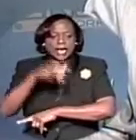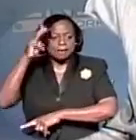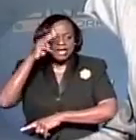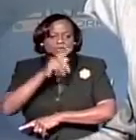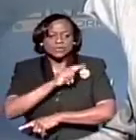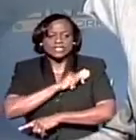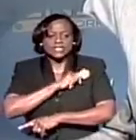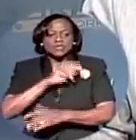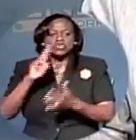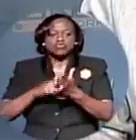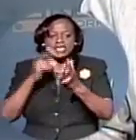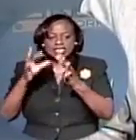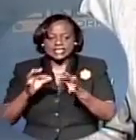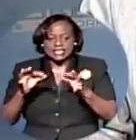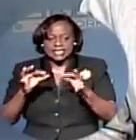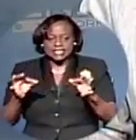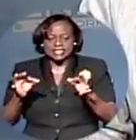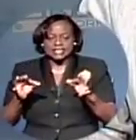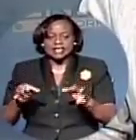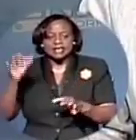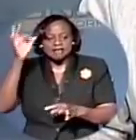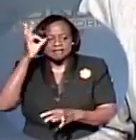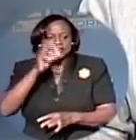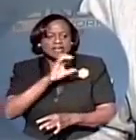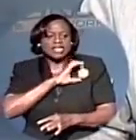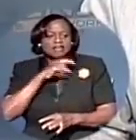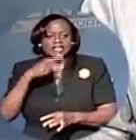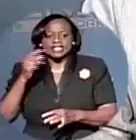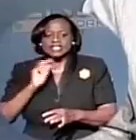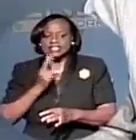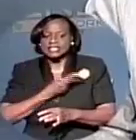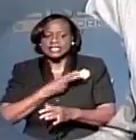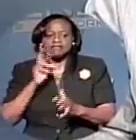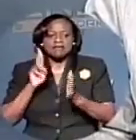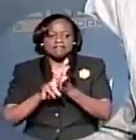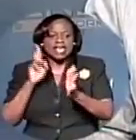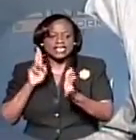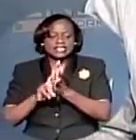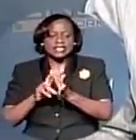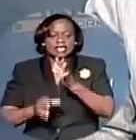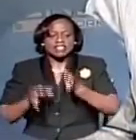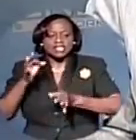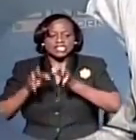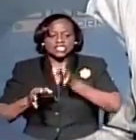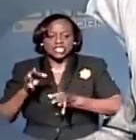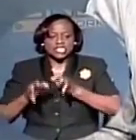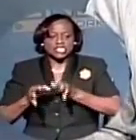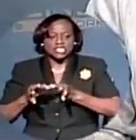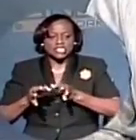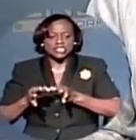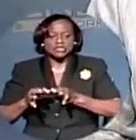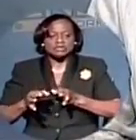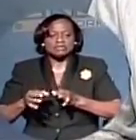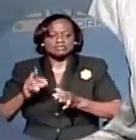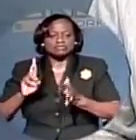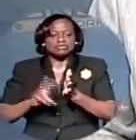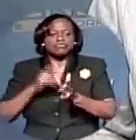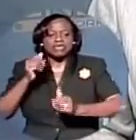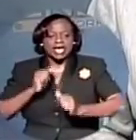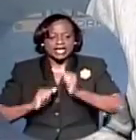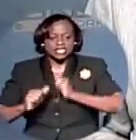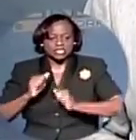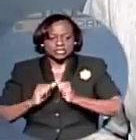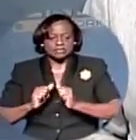and as Fern Carey tells us, his new sentence reflected the judge's reaction to his level of remorse and prison record since